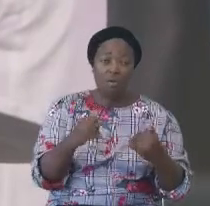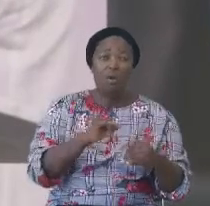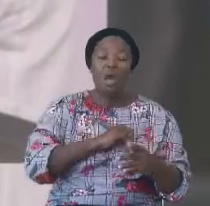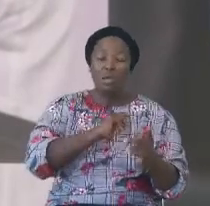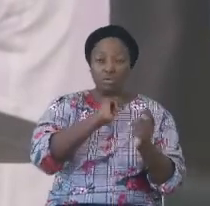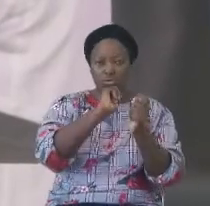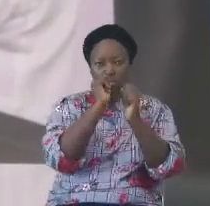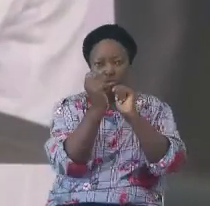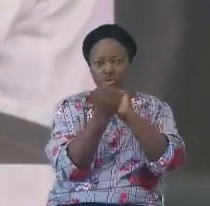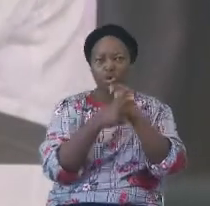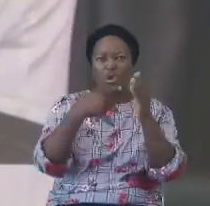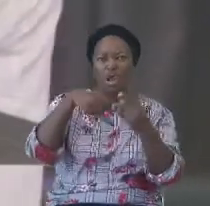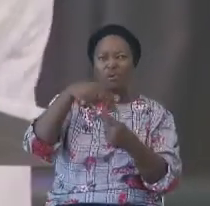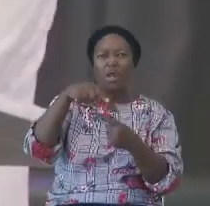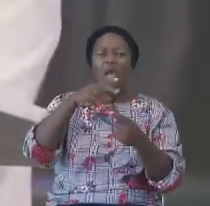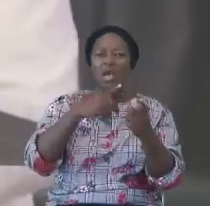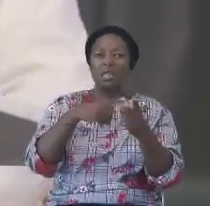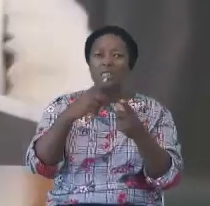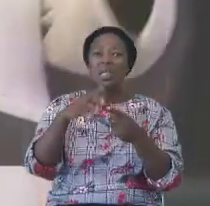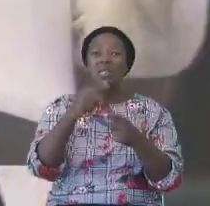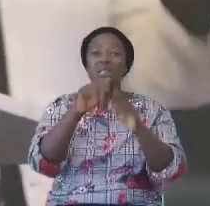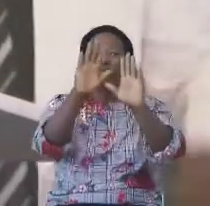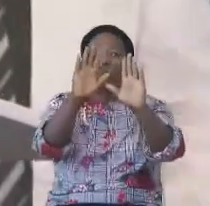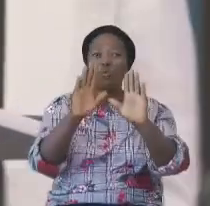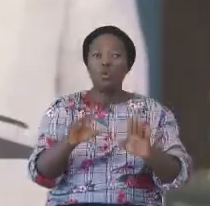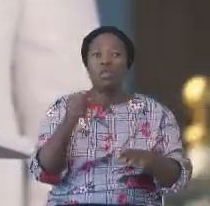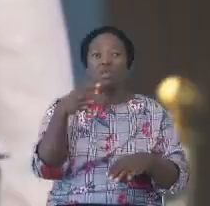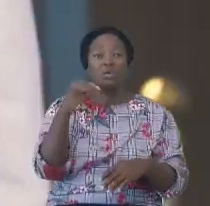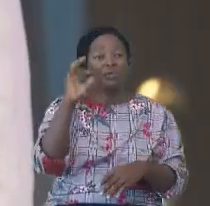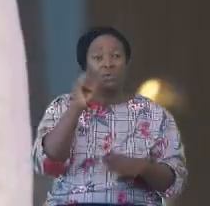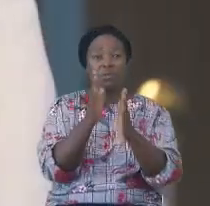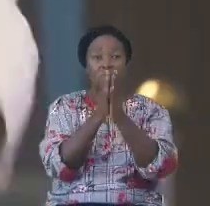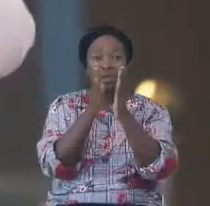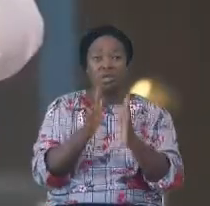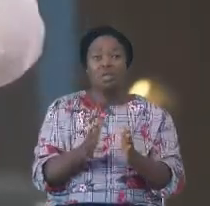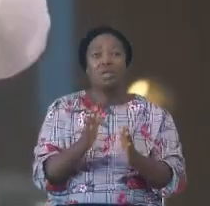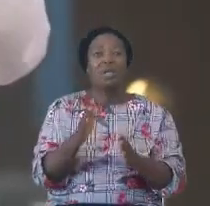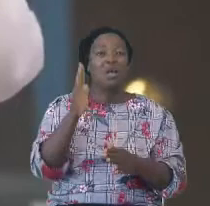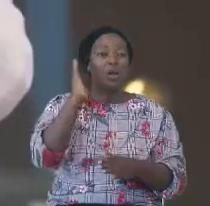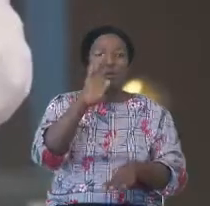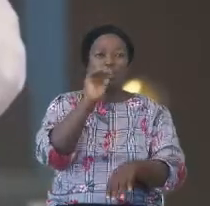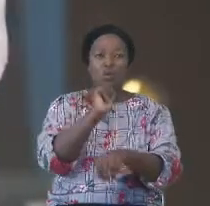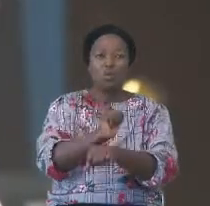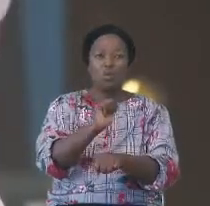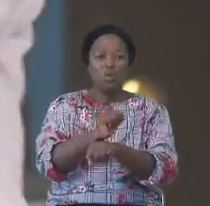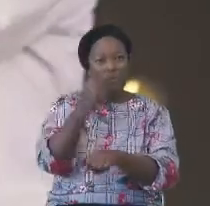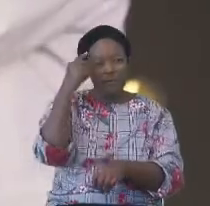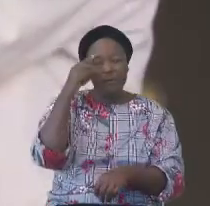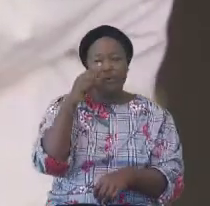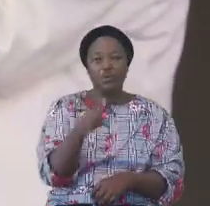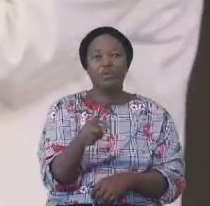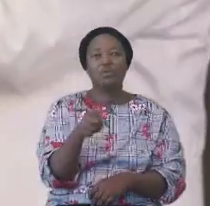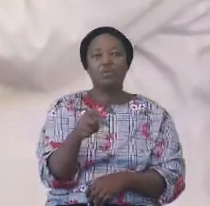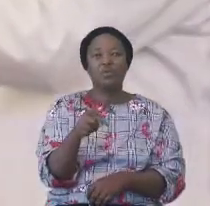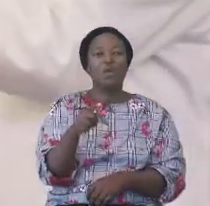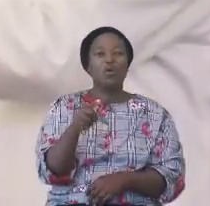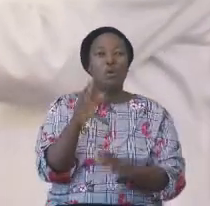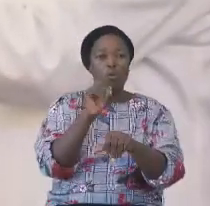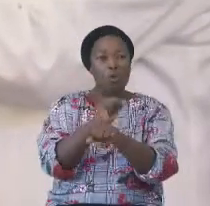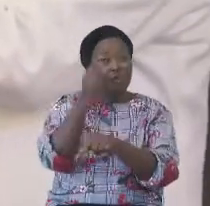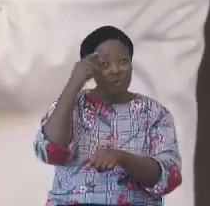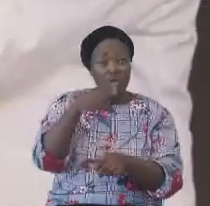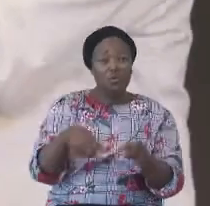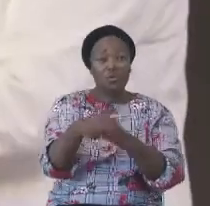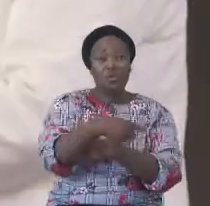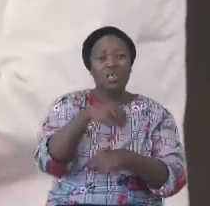curse upon myself. Now I turn around, and the wonder of his